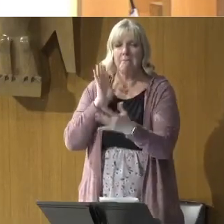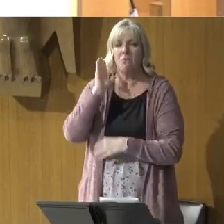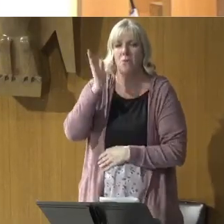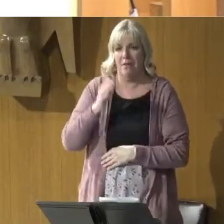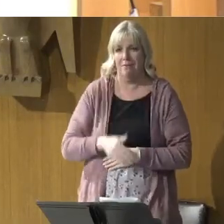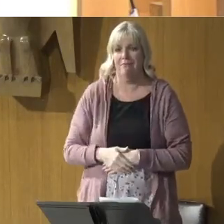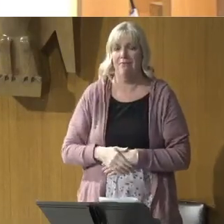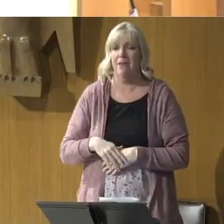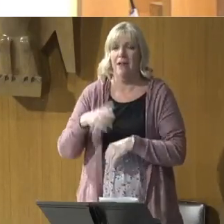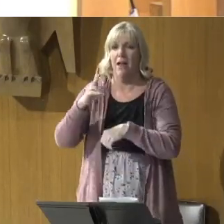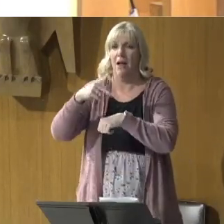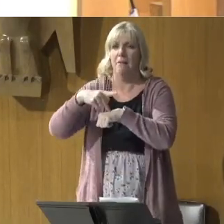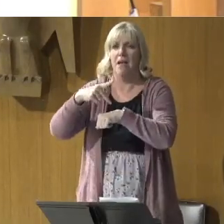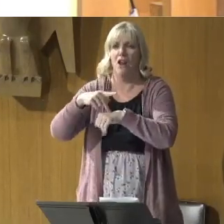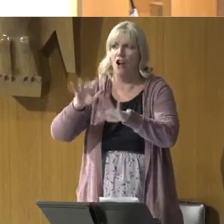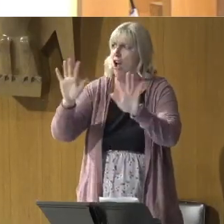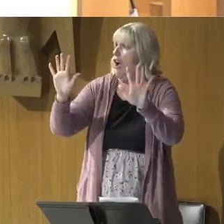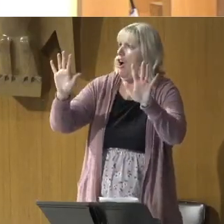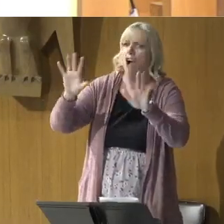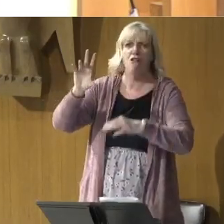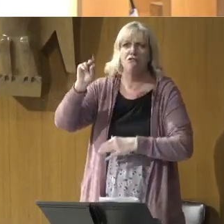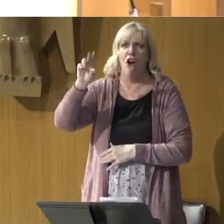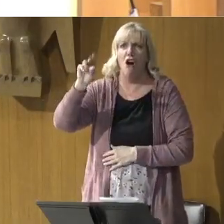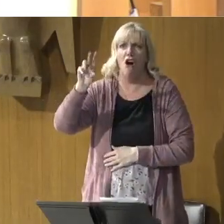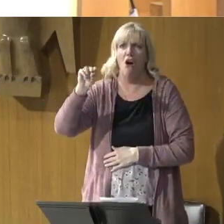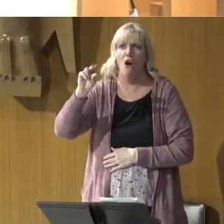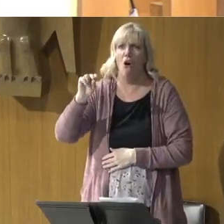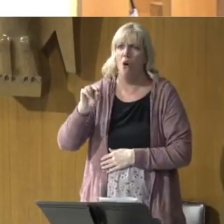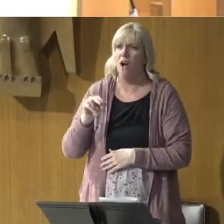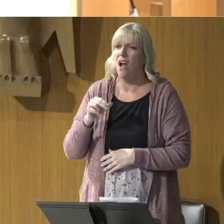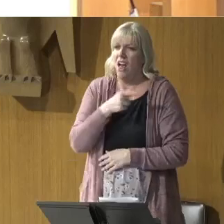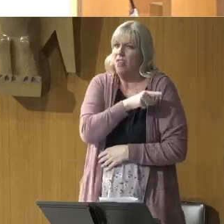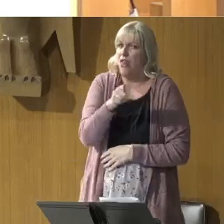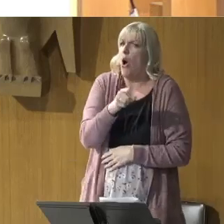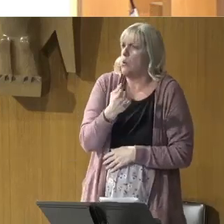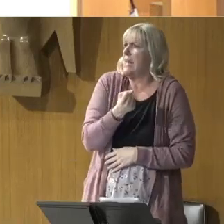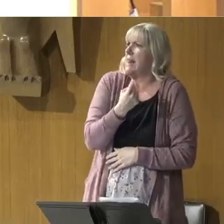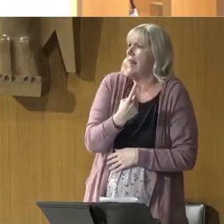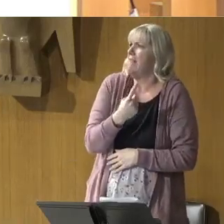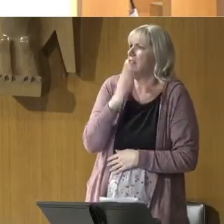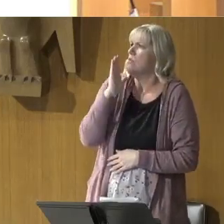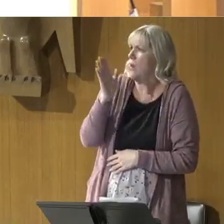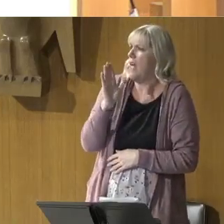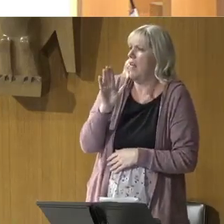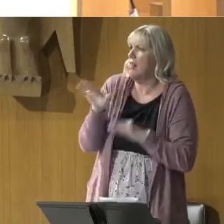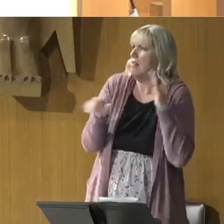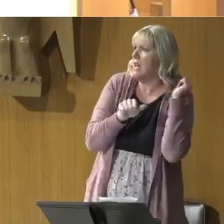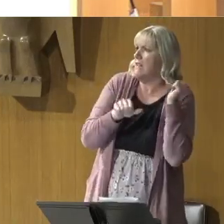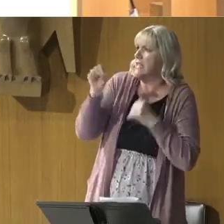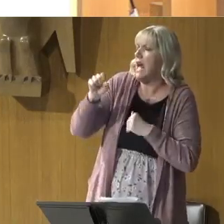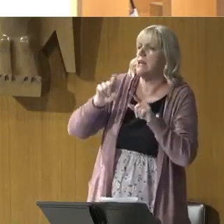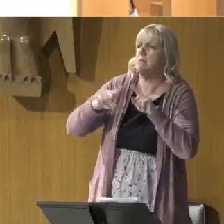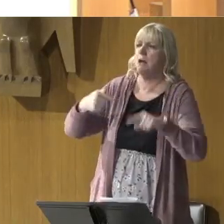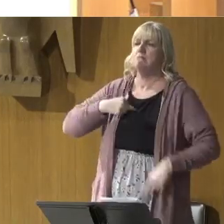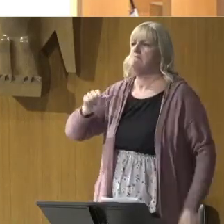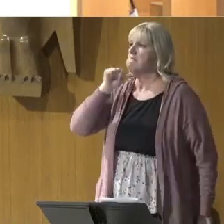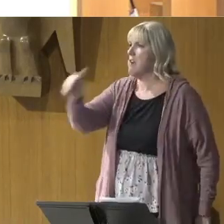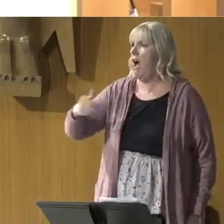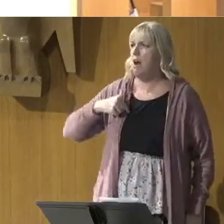Peter is horrified. Even if all fall away, I will not, he shouts. Judas Iscariot,